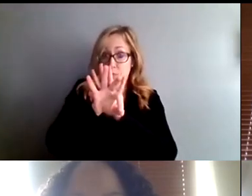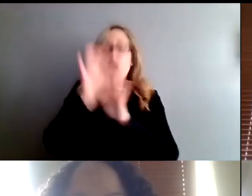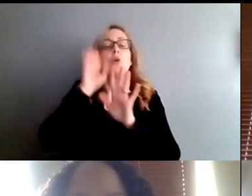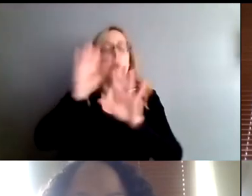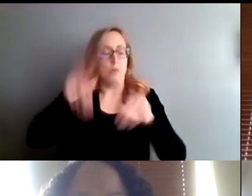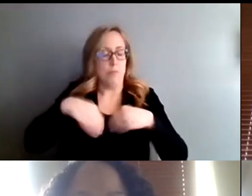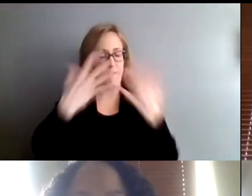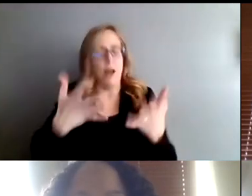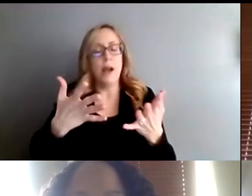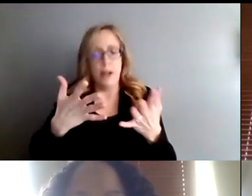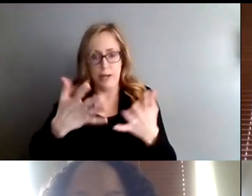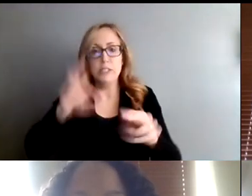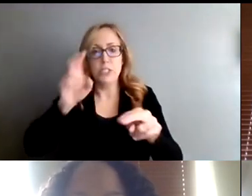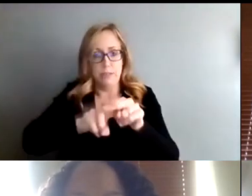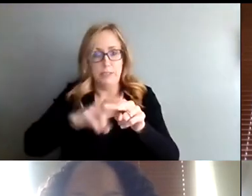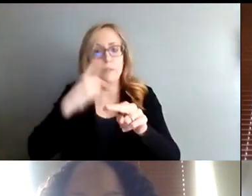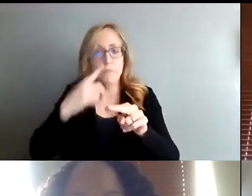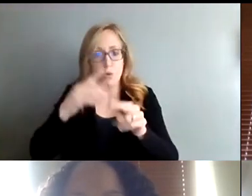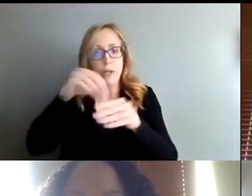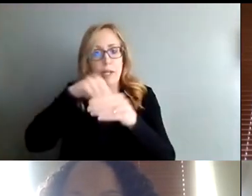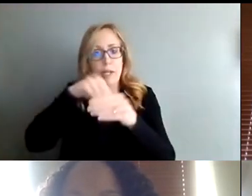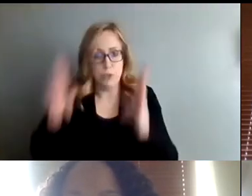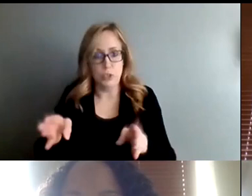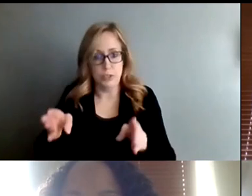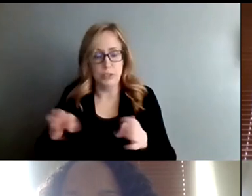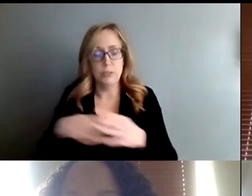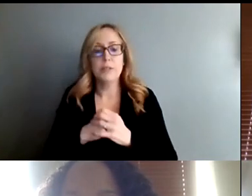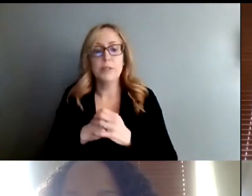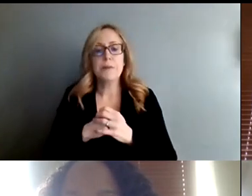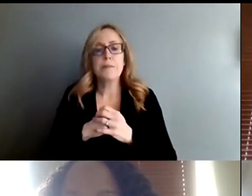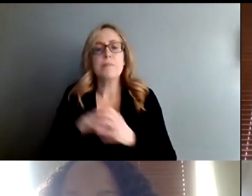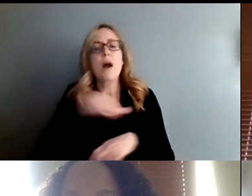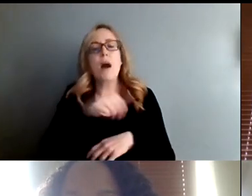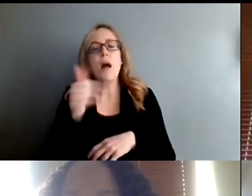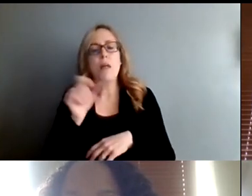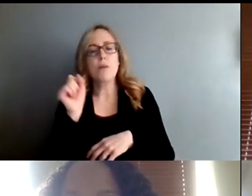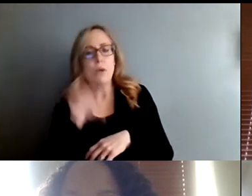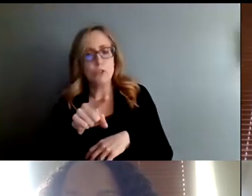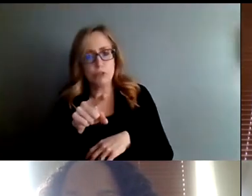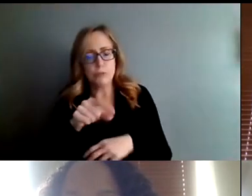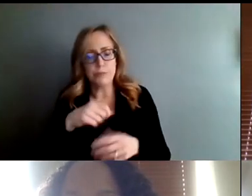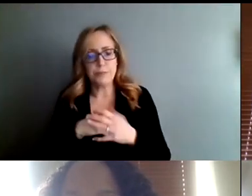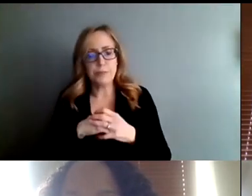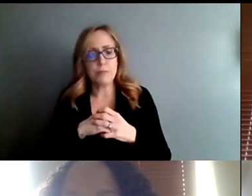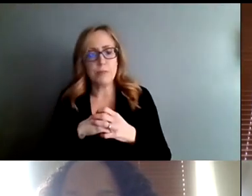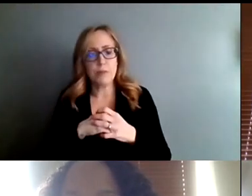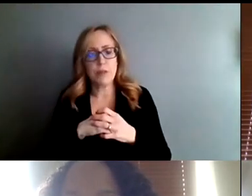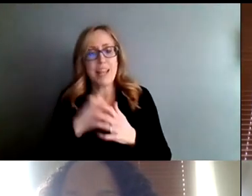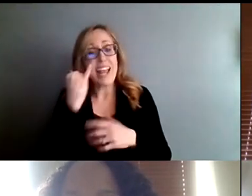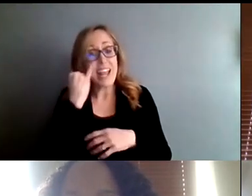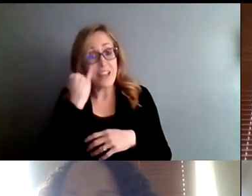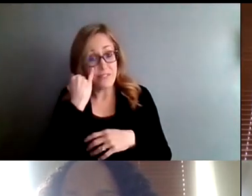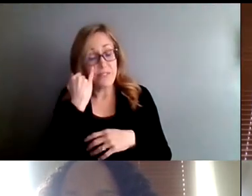in person. We also had a question, what would happen if a student says he or she is coming back